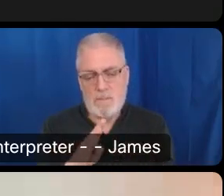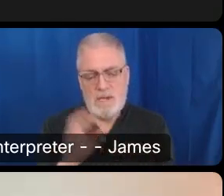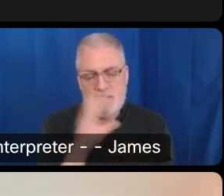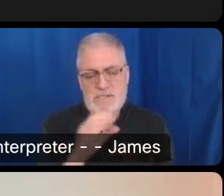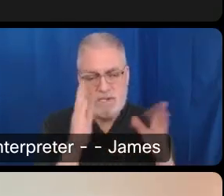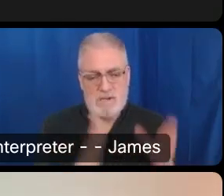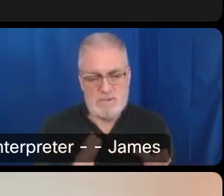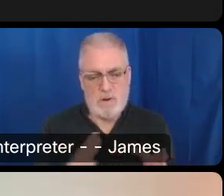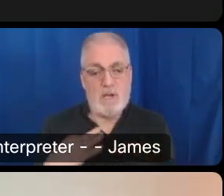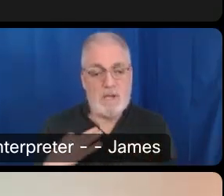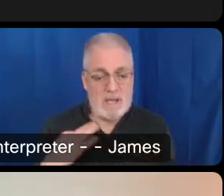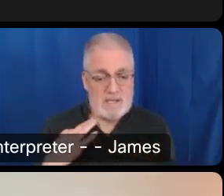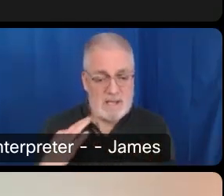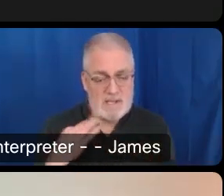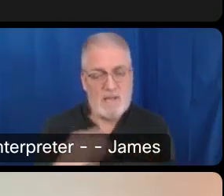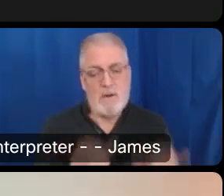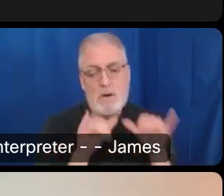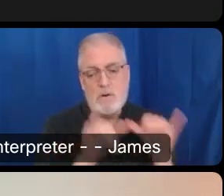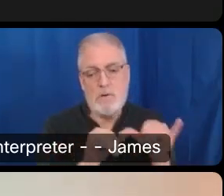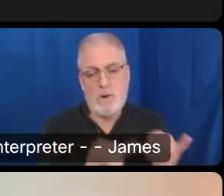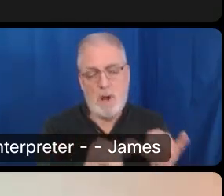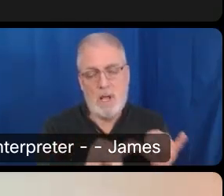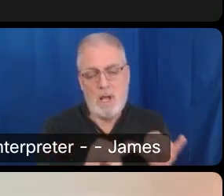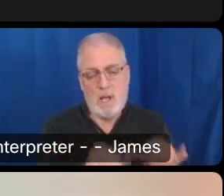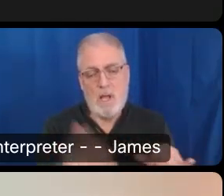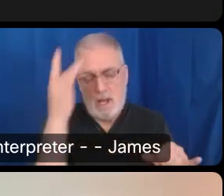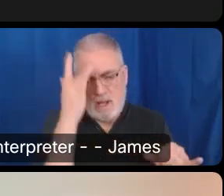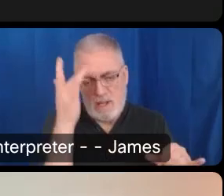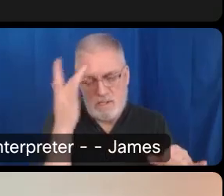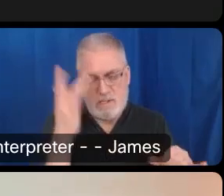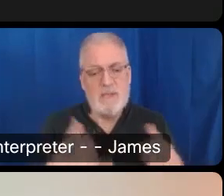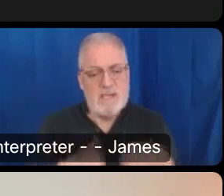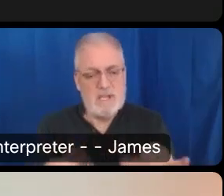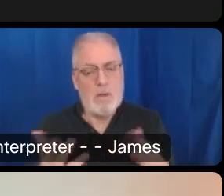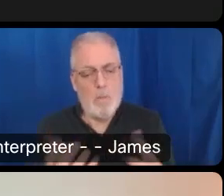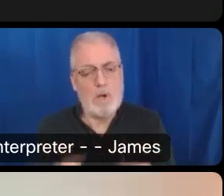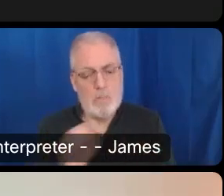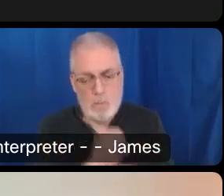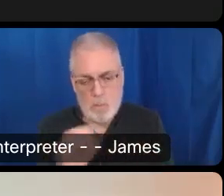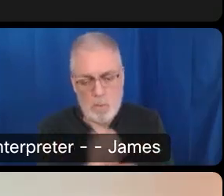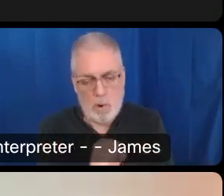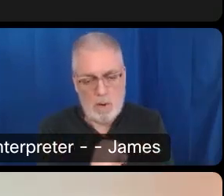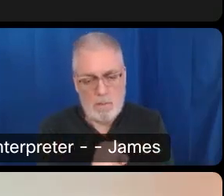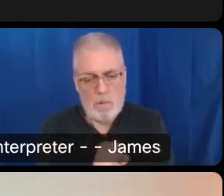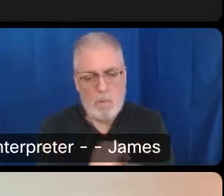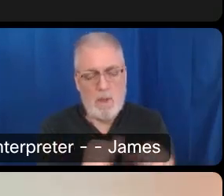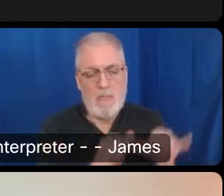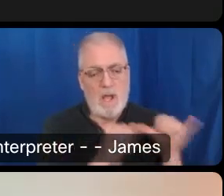they still want to work, but they can't work in the office. It's just impossible for them to work with a chronic illness that's